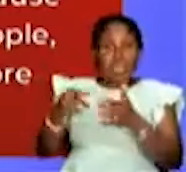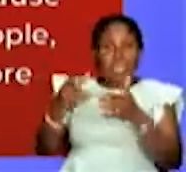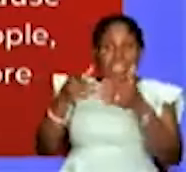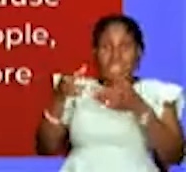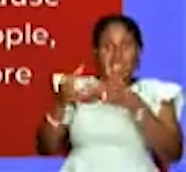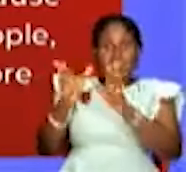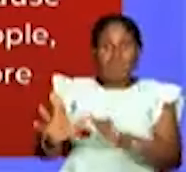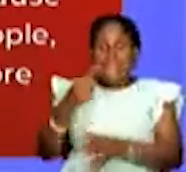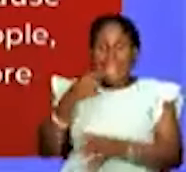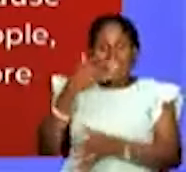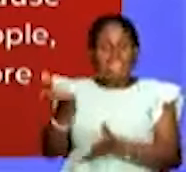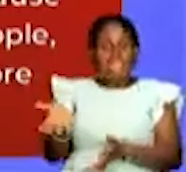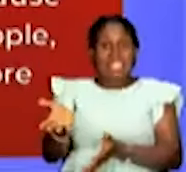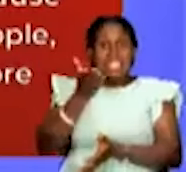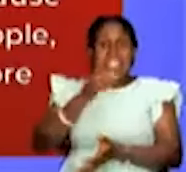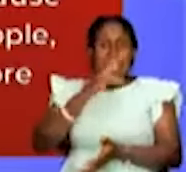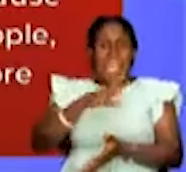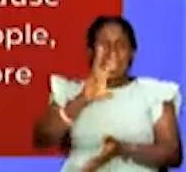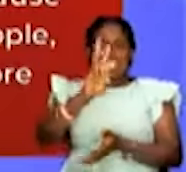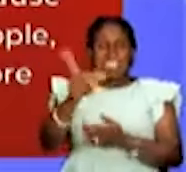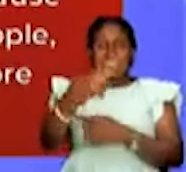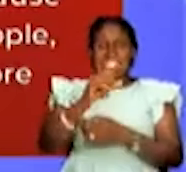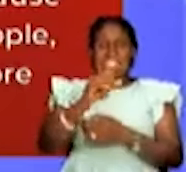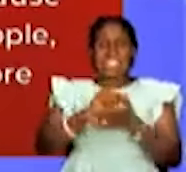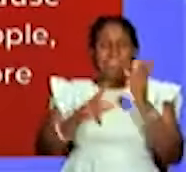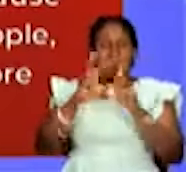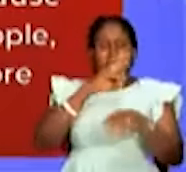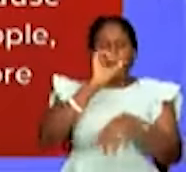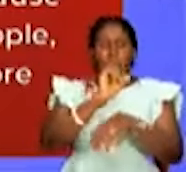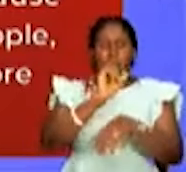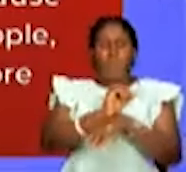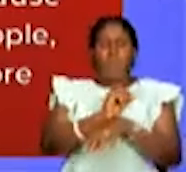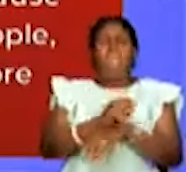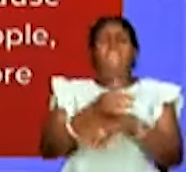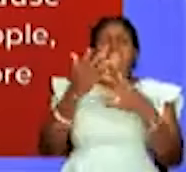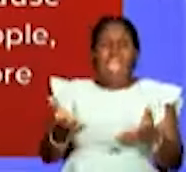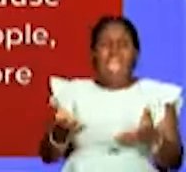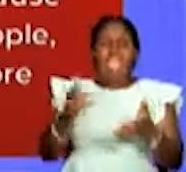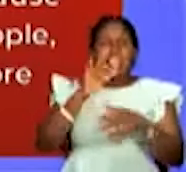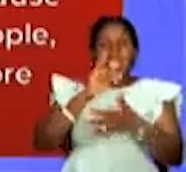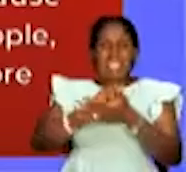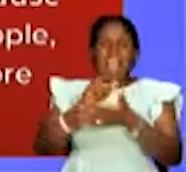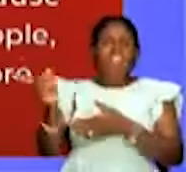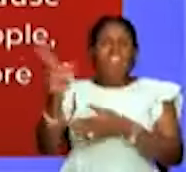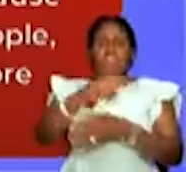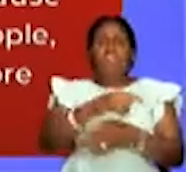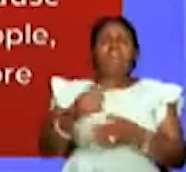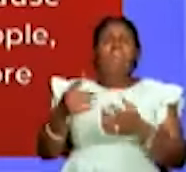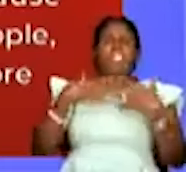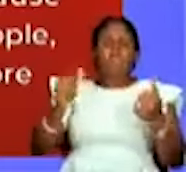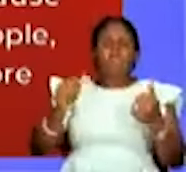There are 6 days in which men ought to walk. In them, come and be healed. Don't come on this day.